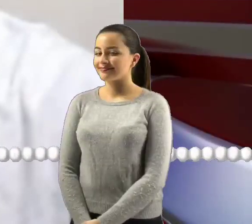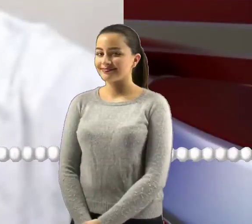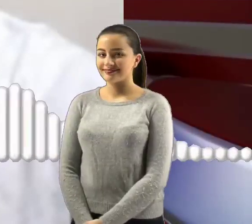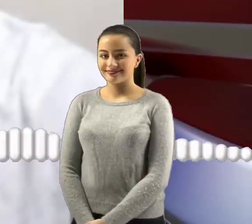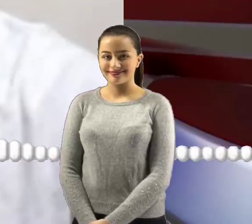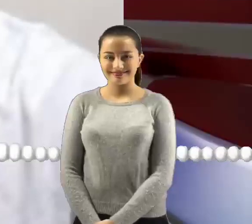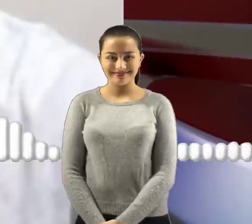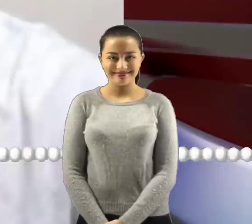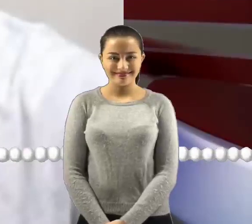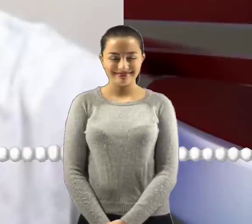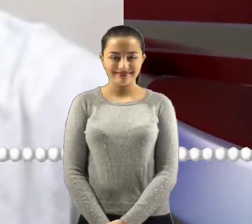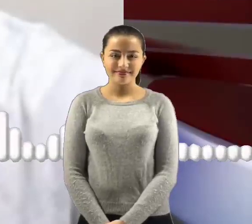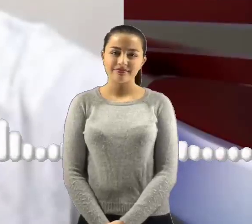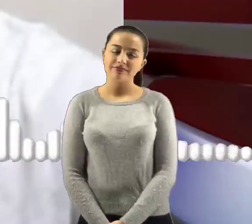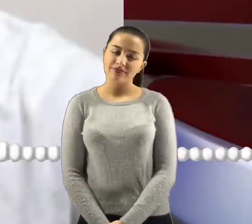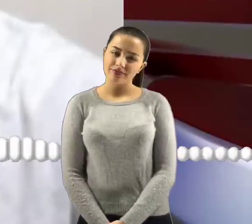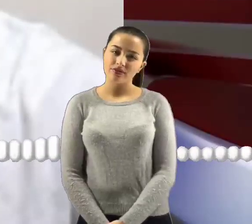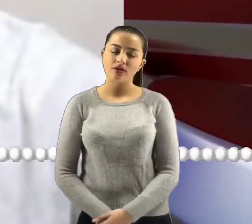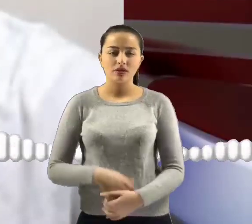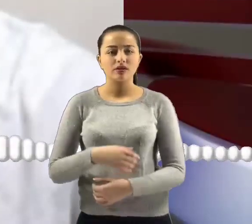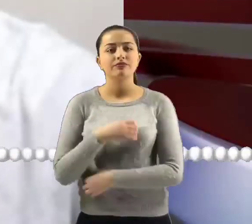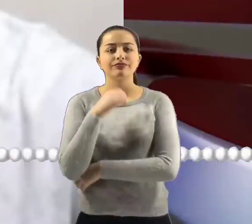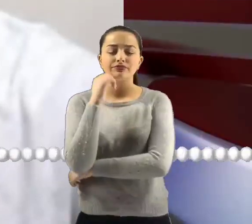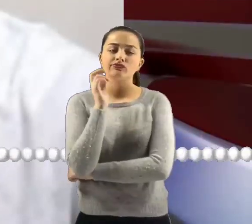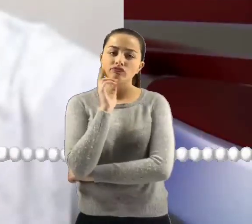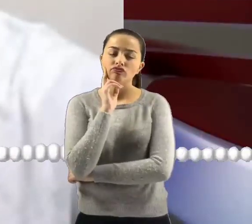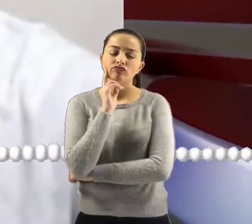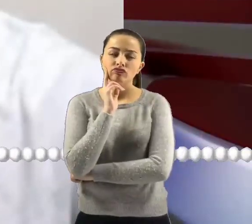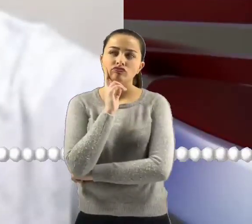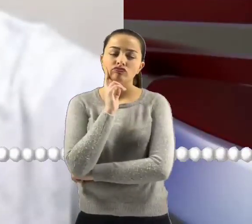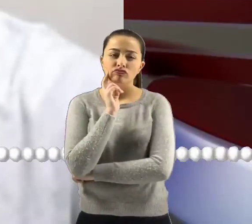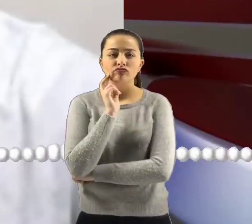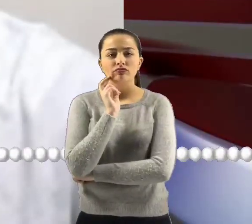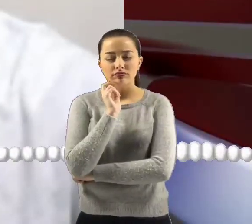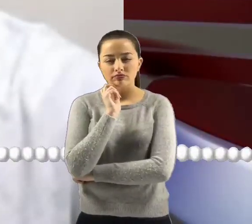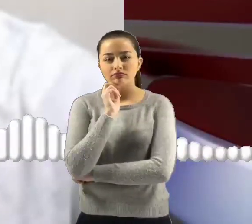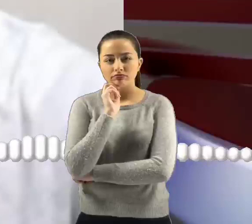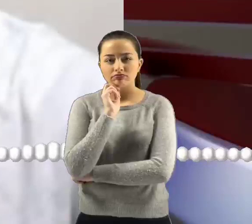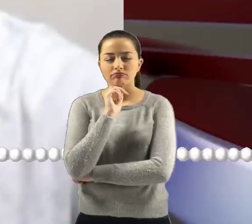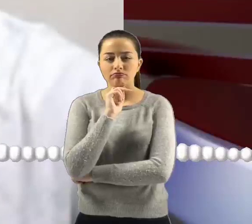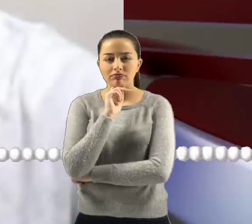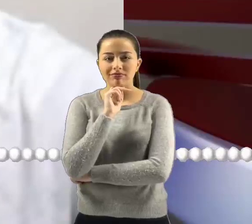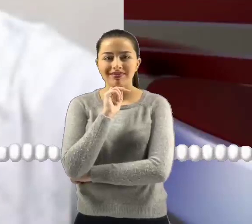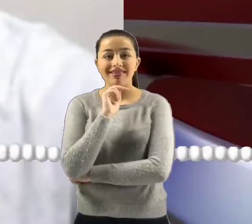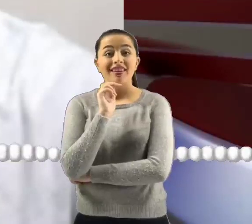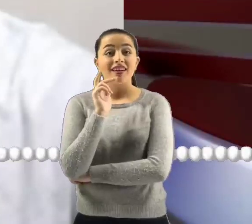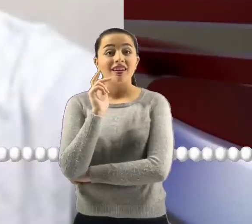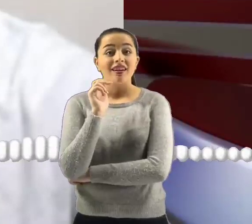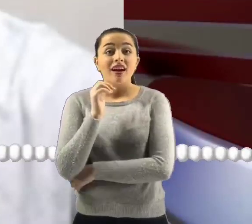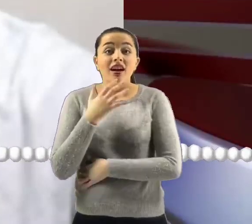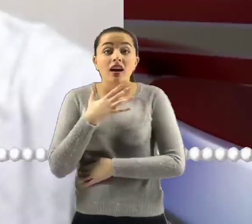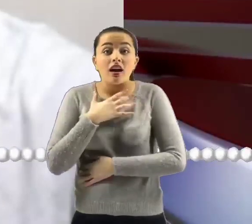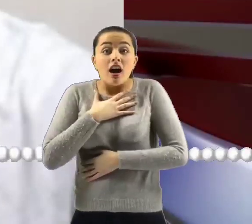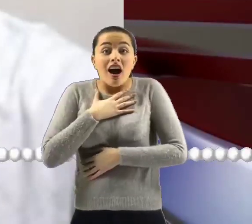And this is the kind of video you like to watch till the very end. We'll be bringing you this video shortly. All